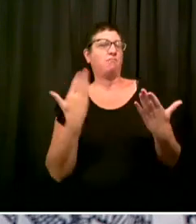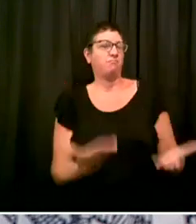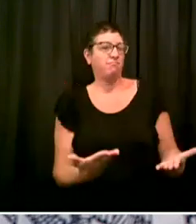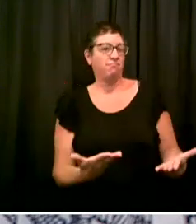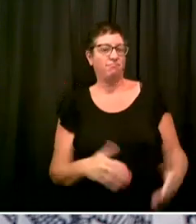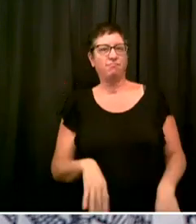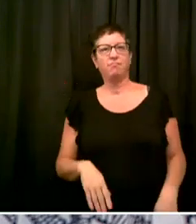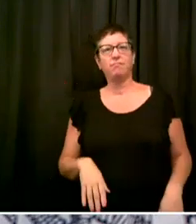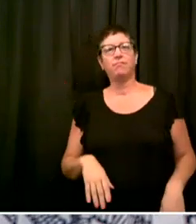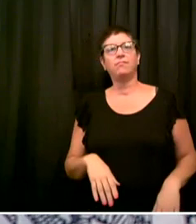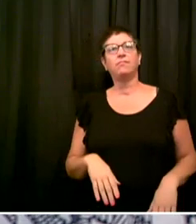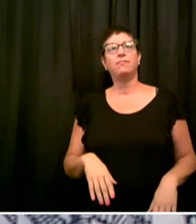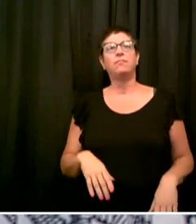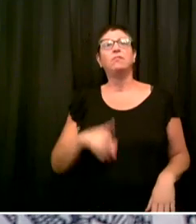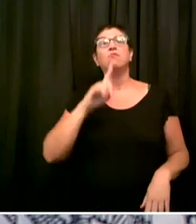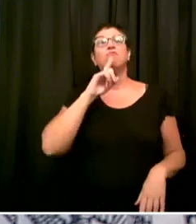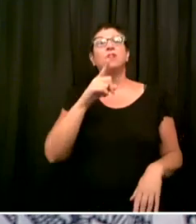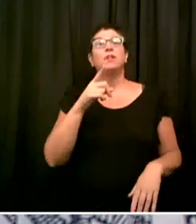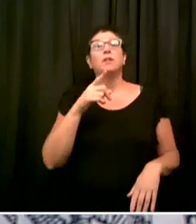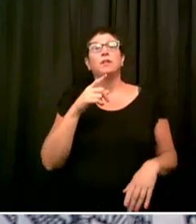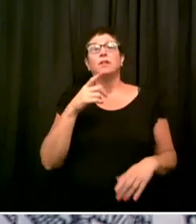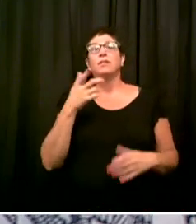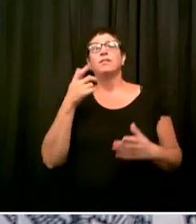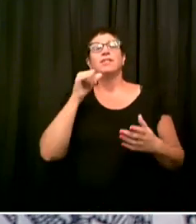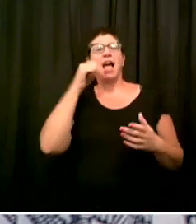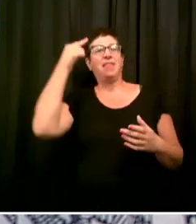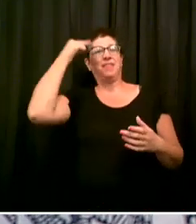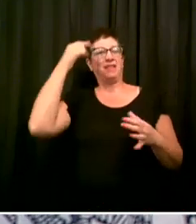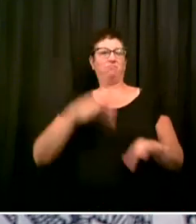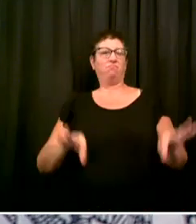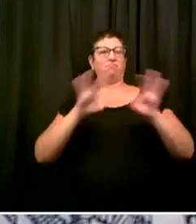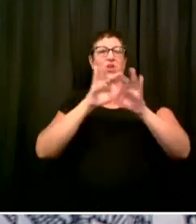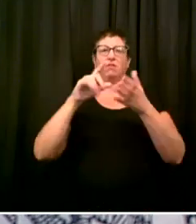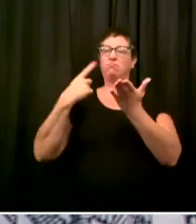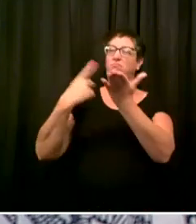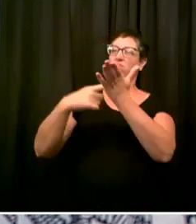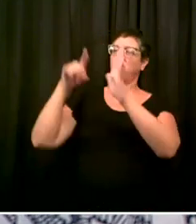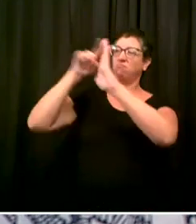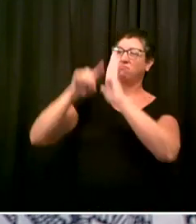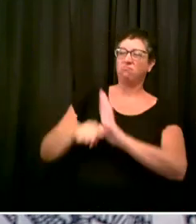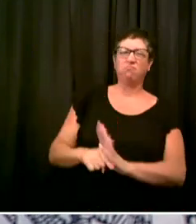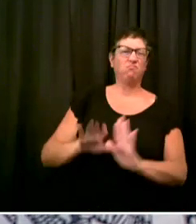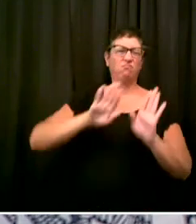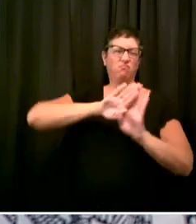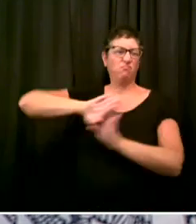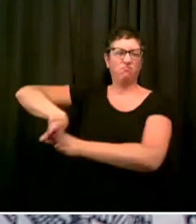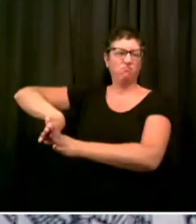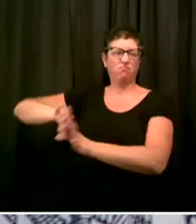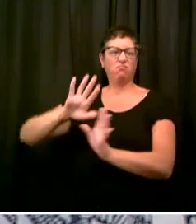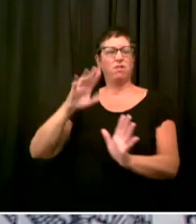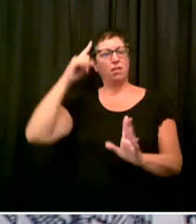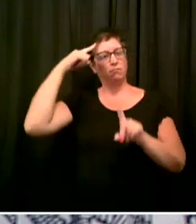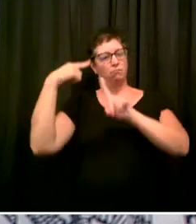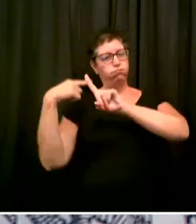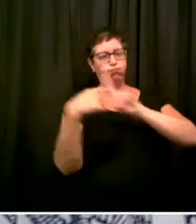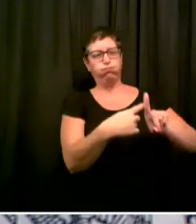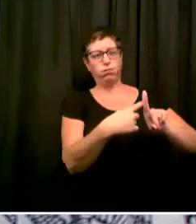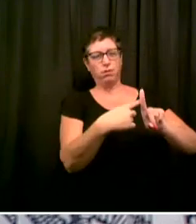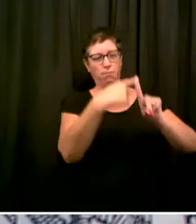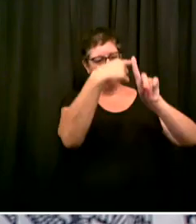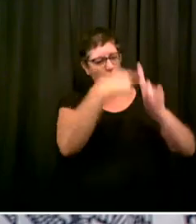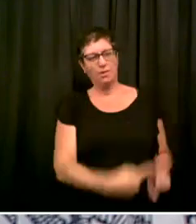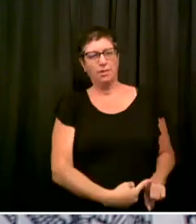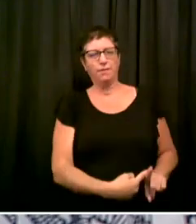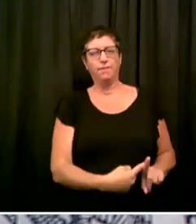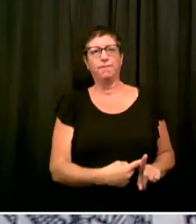things right, including the fact that this city is now the envy of the nation in the way it fought back from this disease. And I think it's not accidental. It's